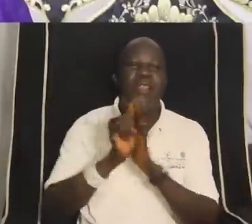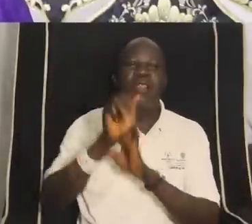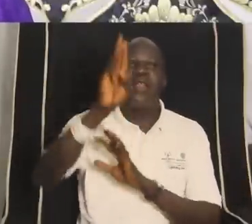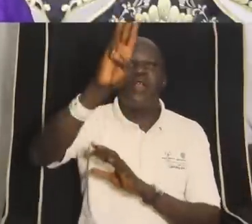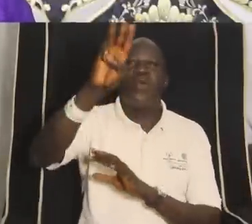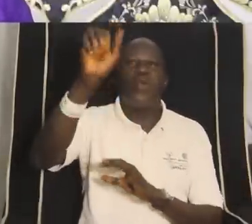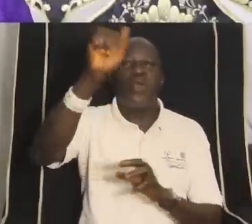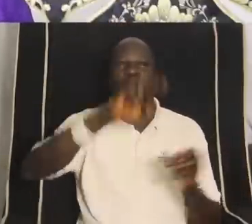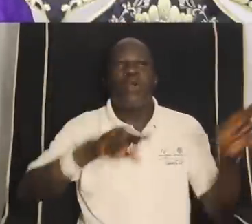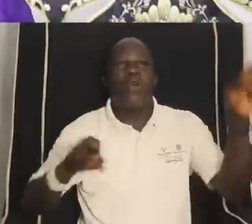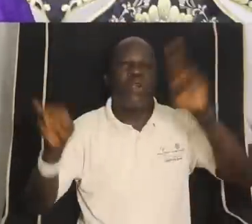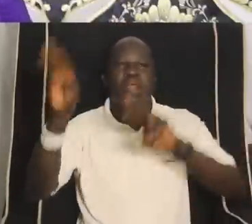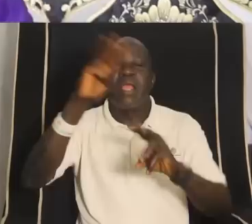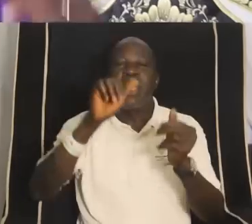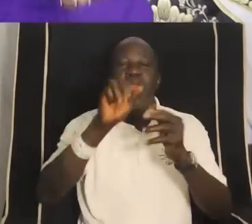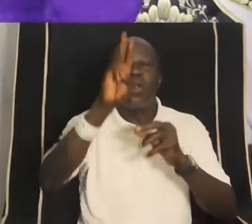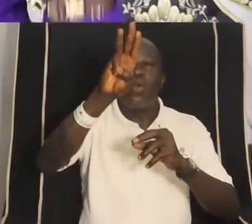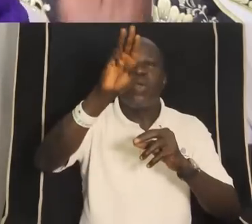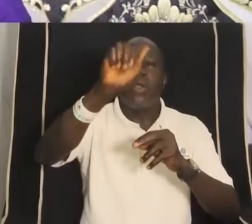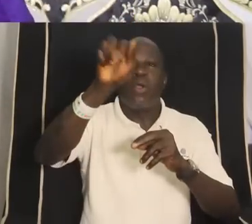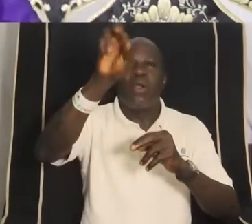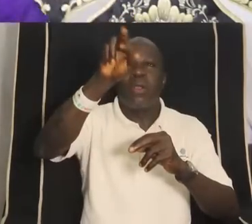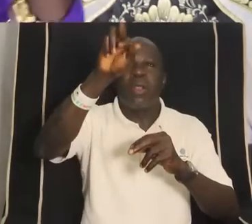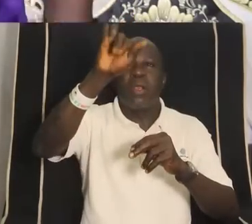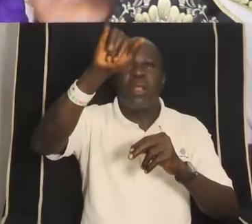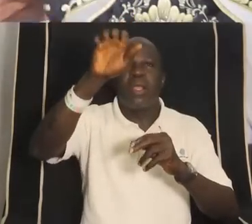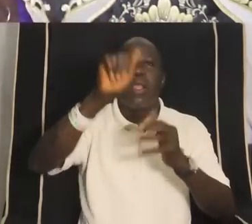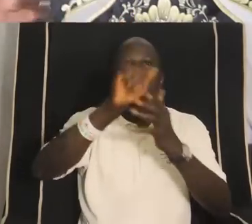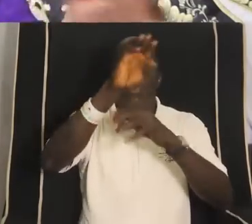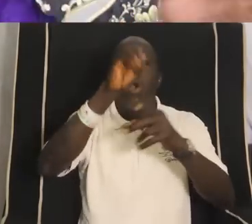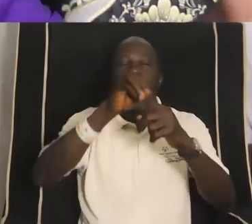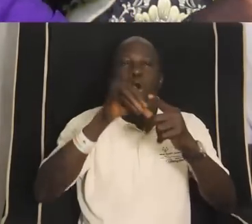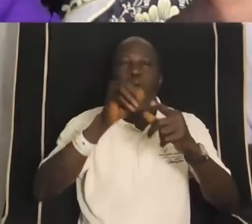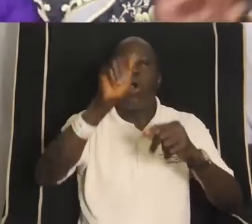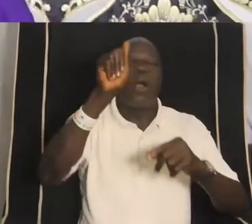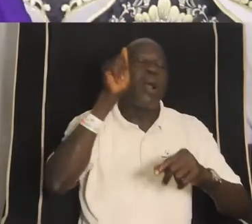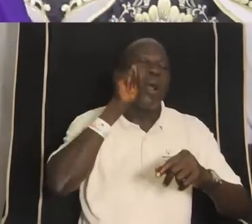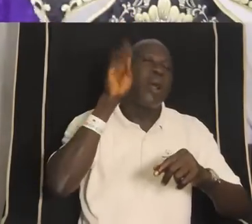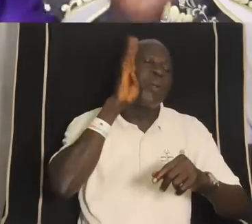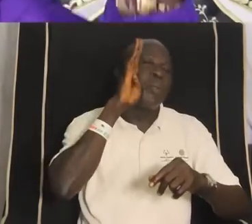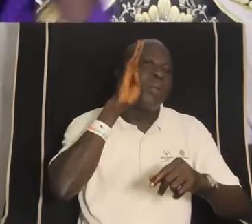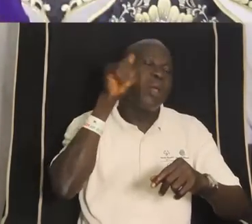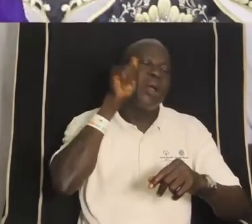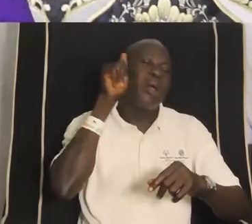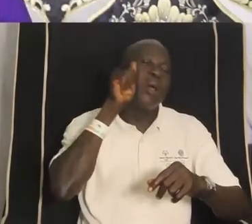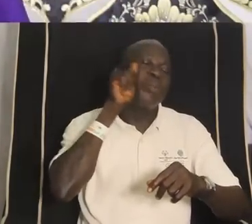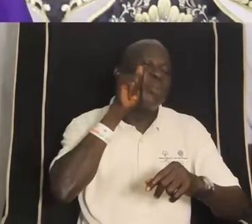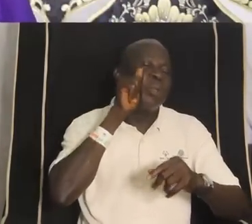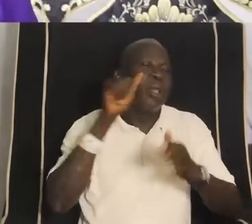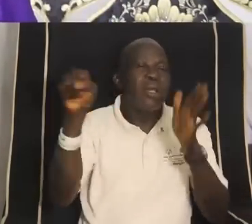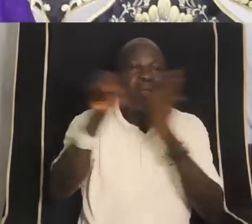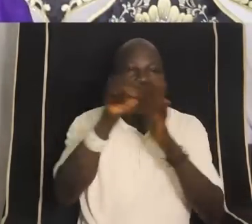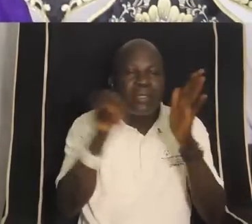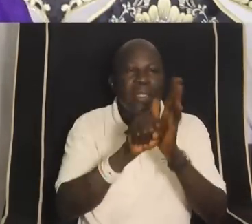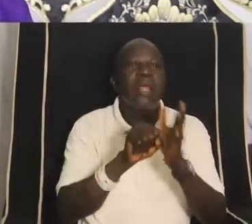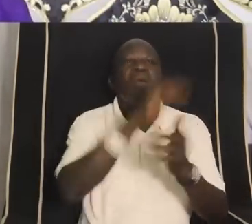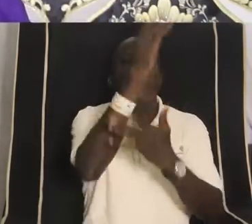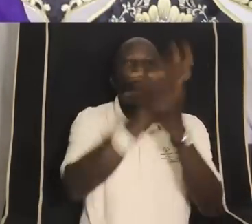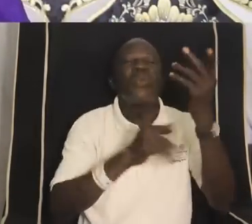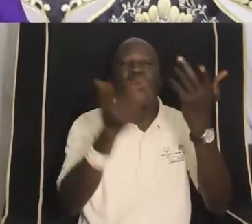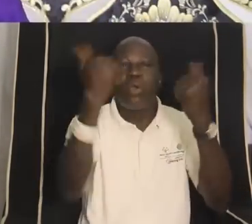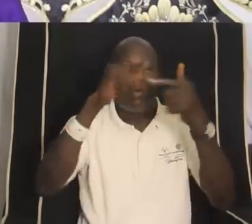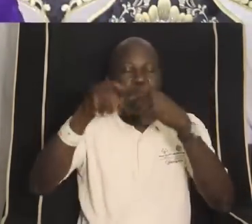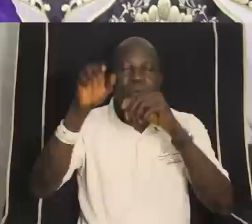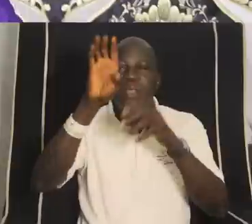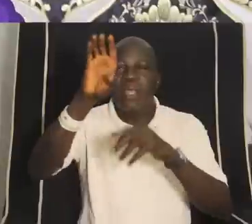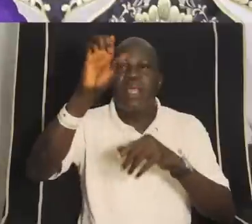worry. Benne. Bini. In fact, lati Abia State. In fact. Gbogbo awon eyan lo efe kan lo wa lati Calabar. Somebody say he came all the way from Calabar. Mo bi